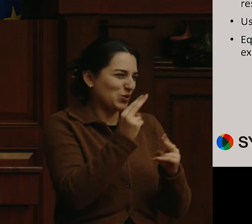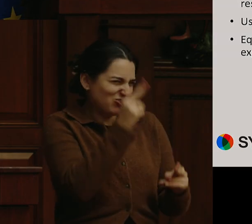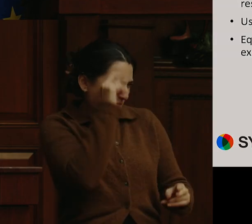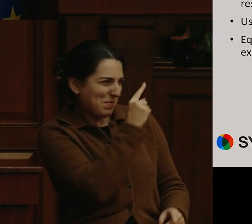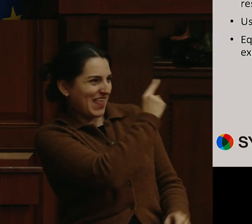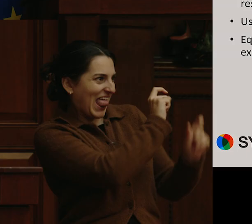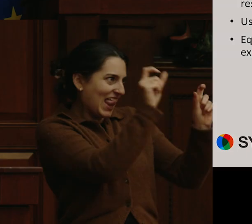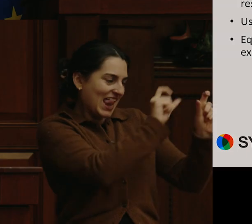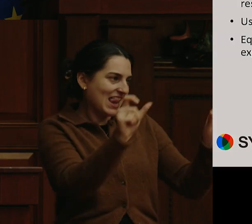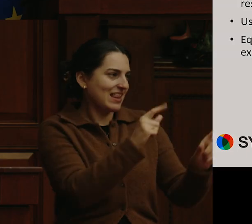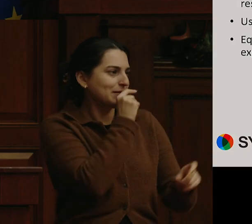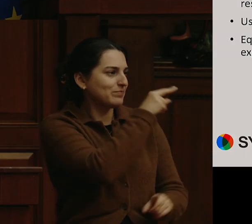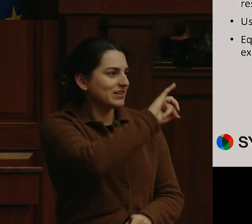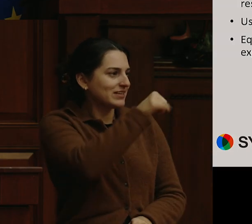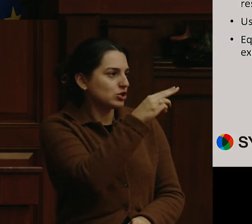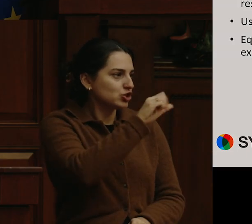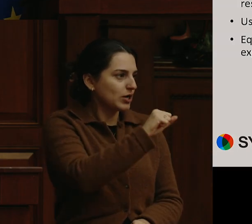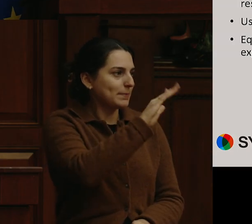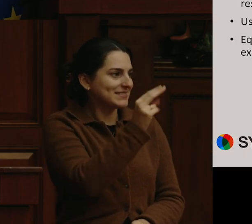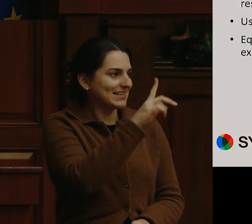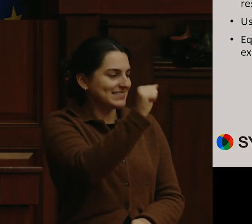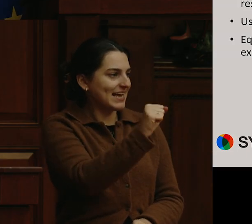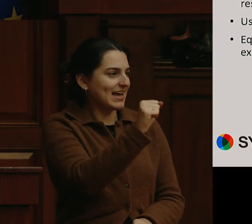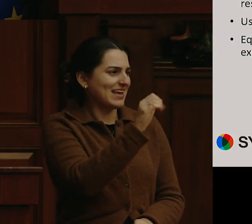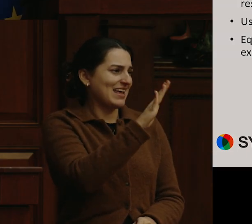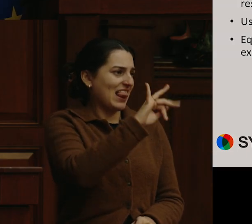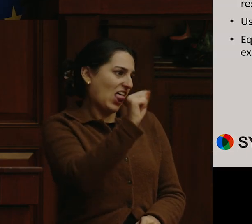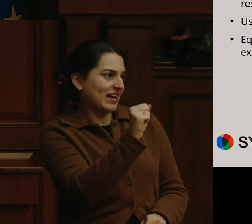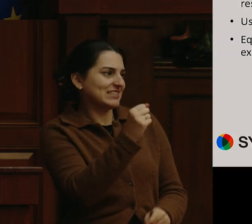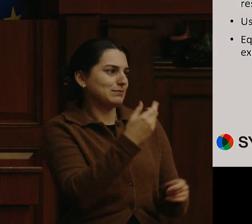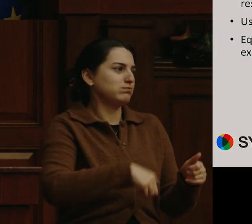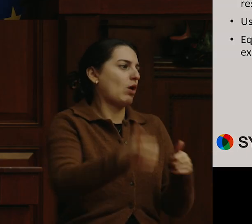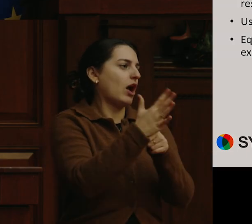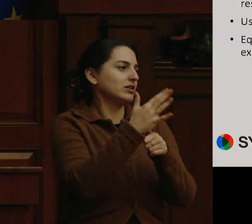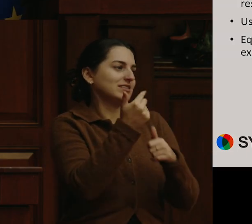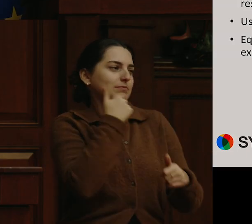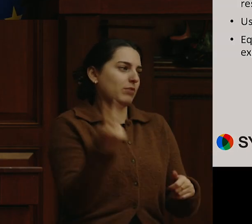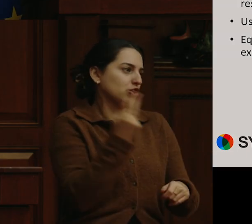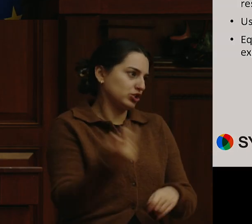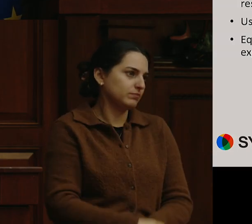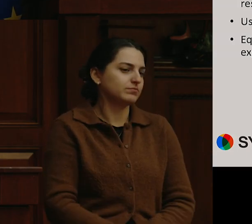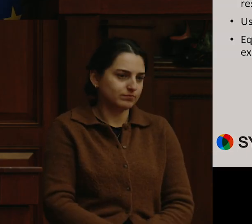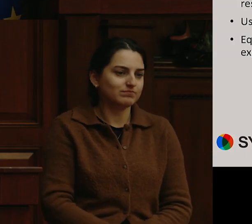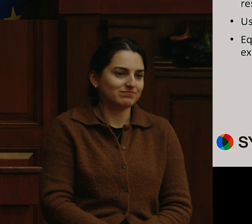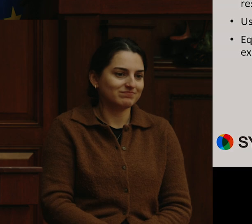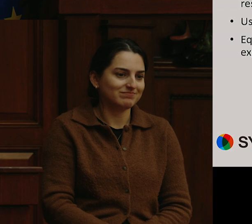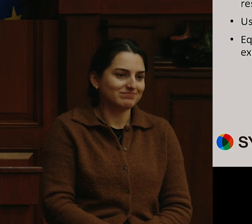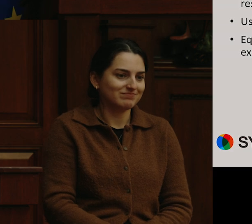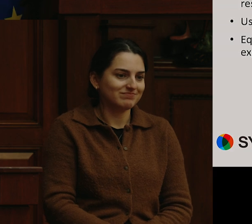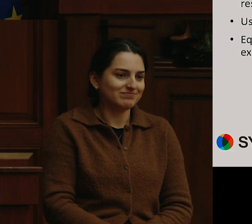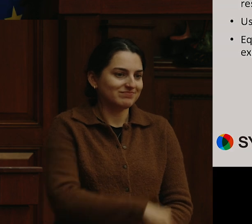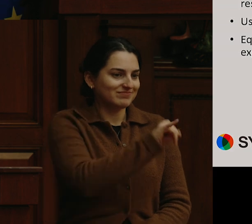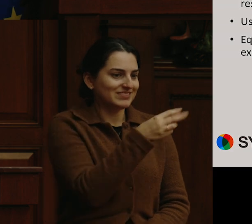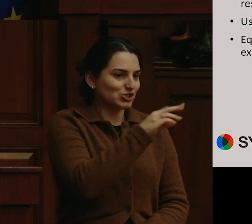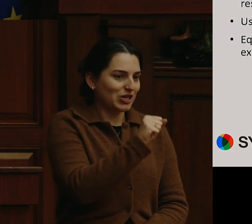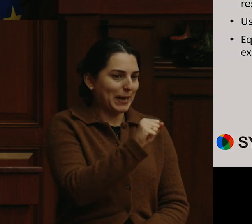but I'm going to say it anyway. It's called the James Lind Alliance Priority Setting Partnership. And that is, the James